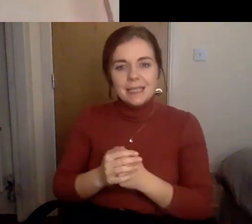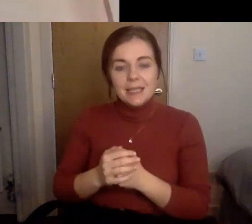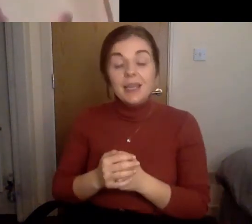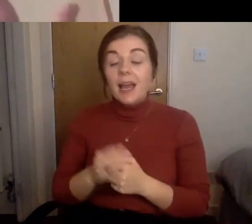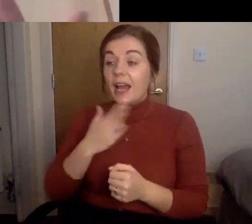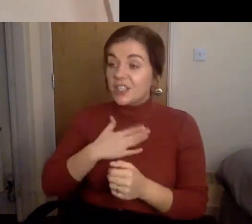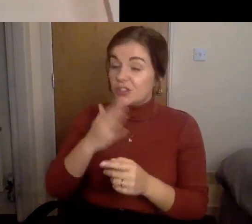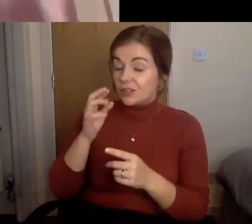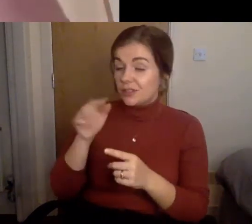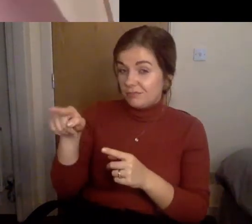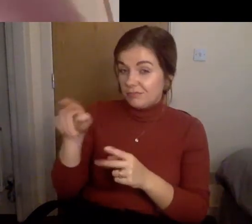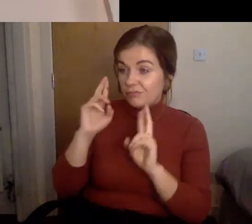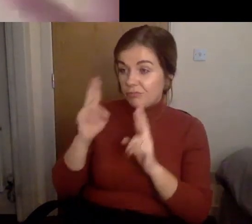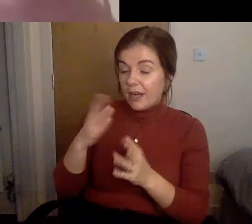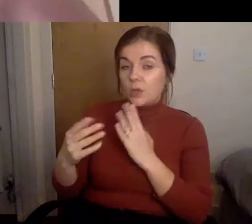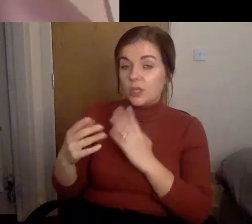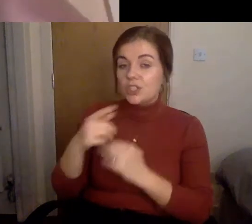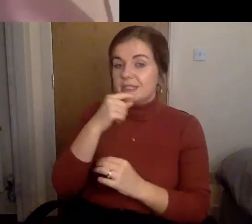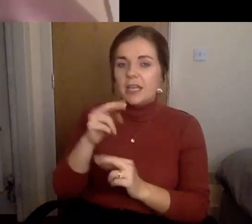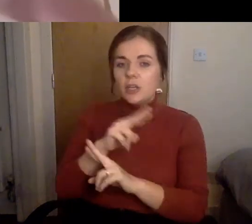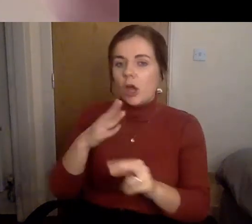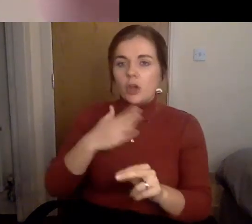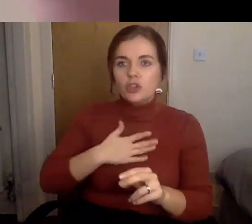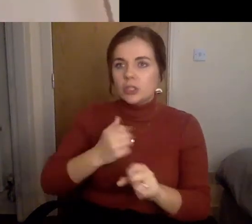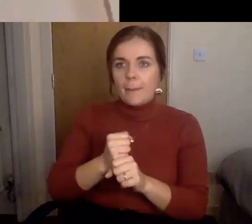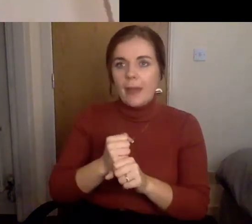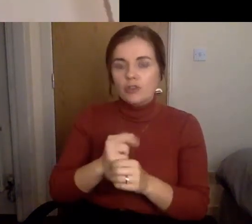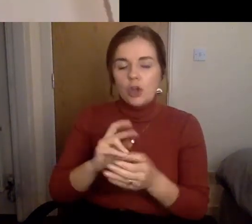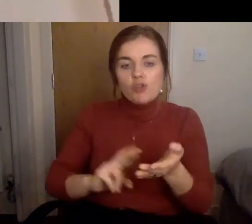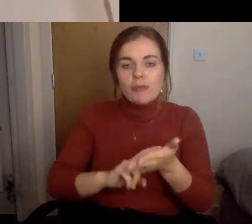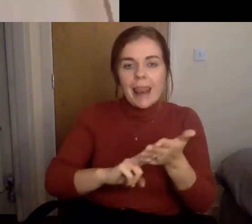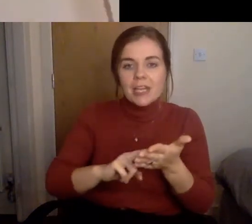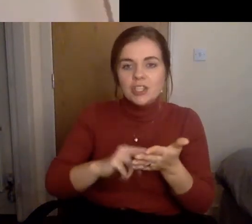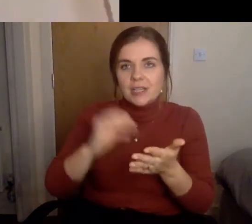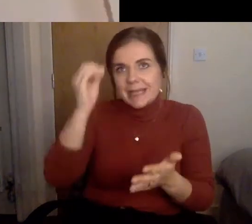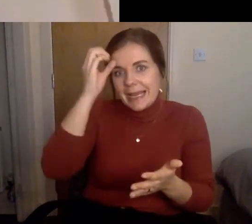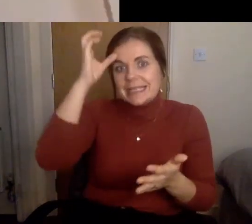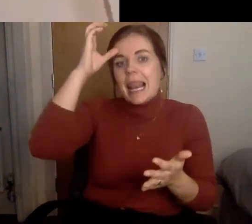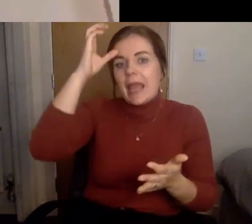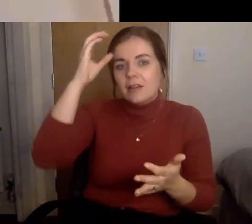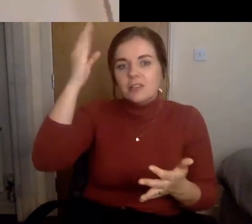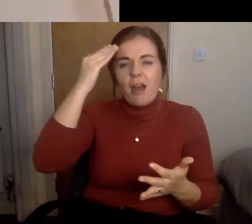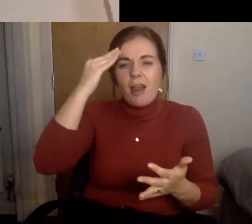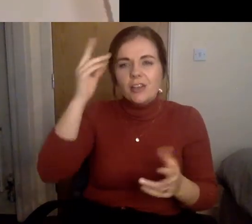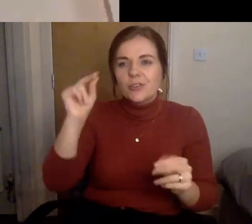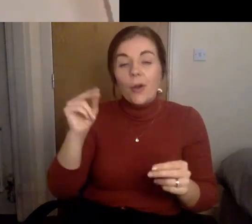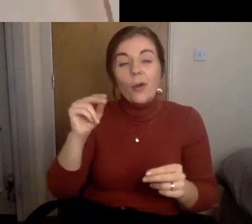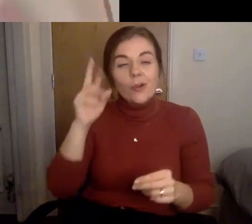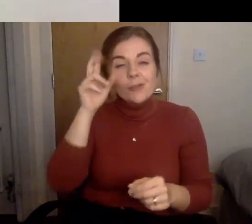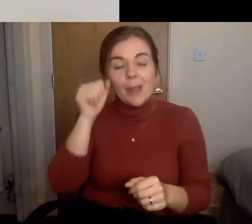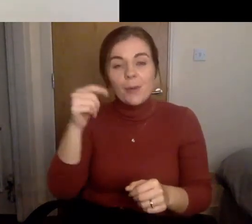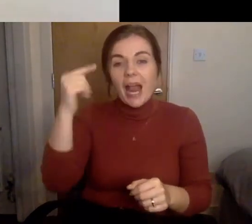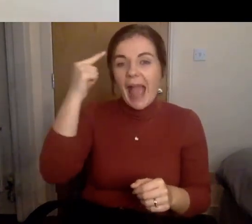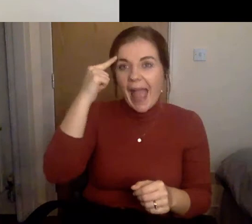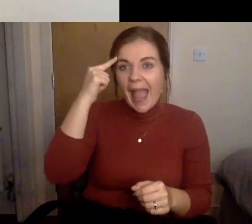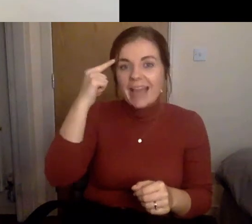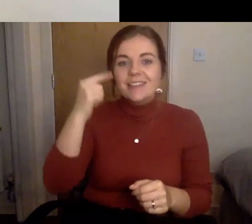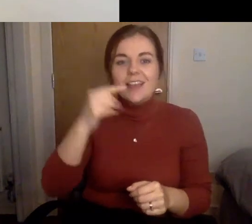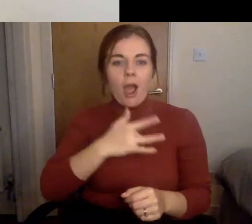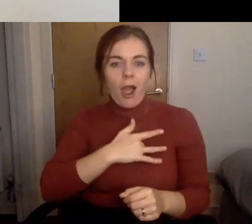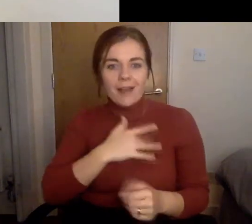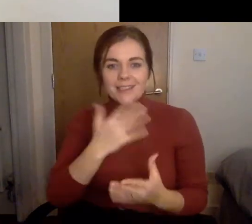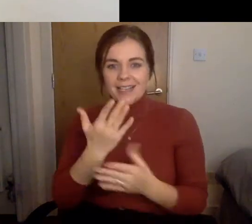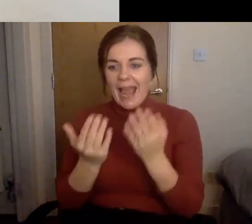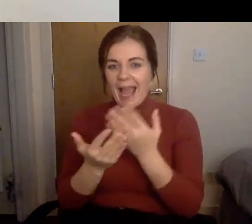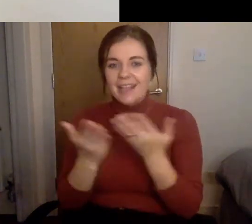about knowledge, religious knowledge and purely intellectual, but the old analogy, the head, heart, and hands. That's it. And this